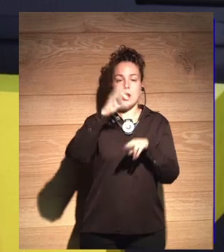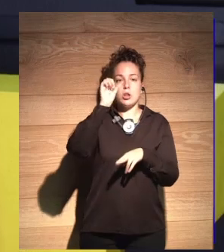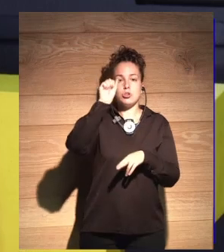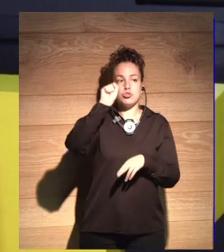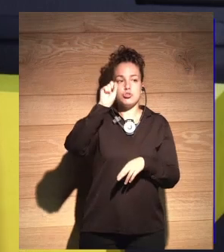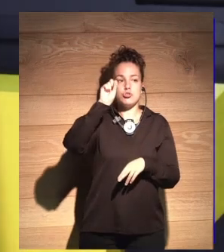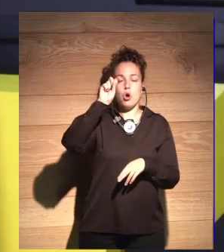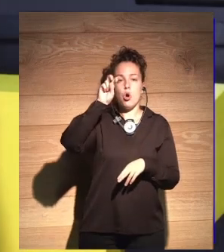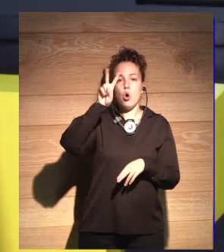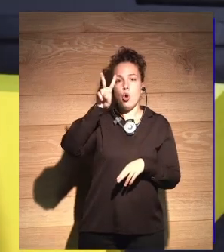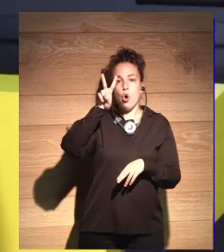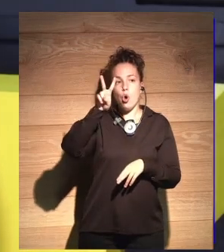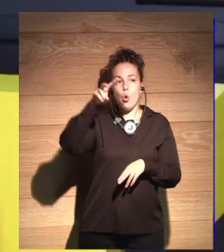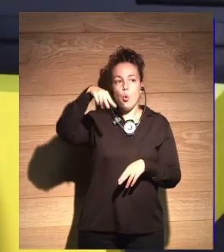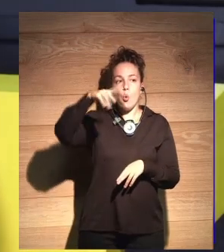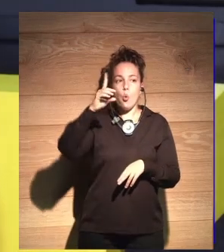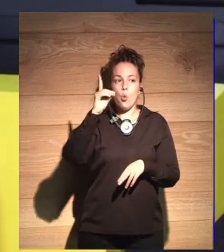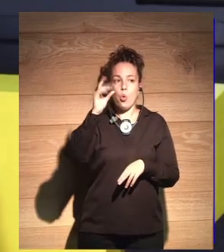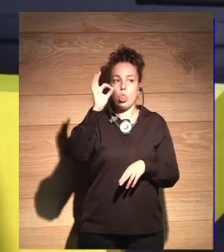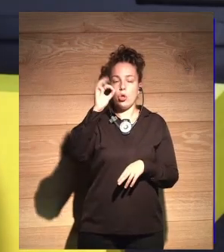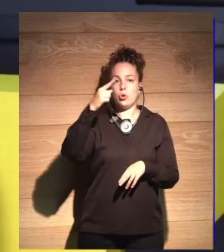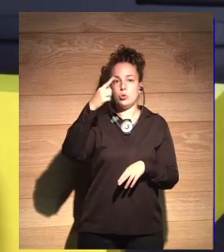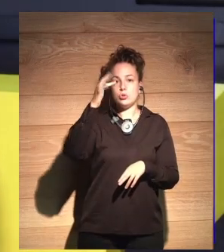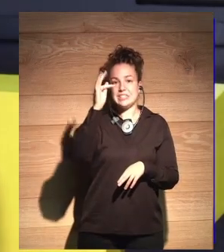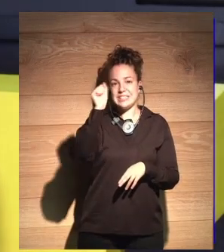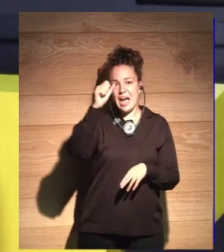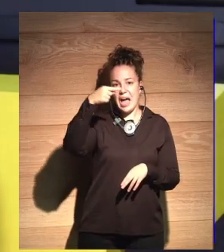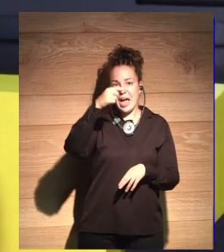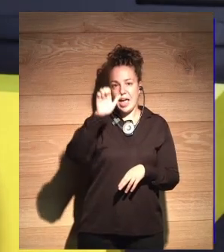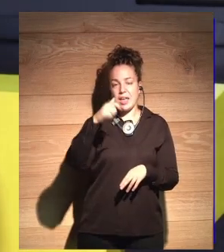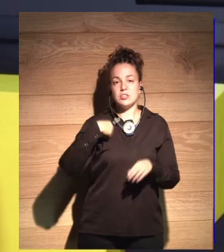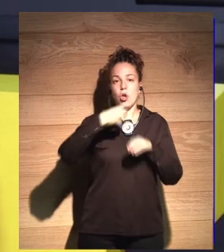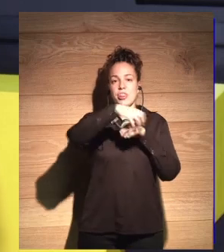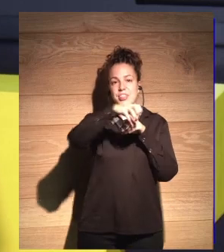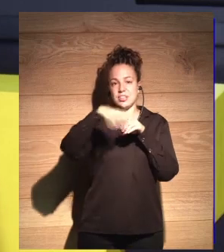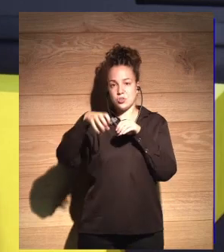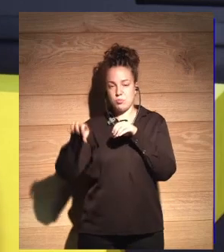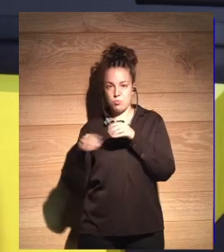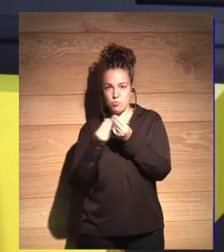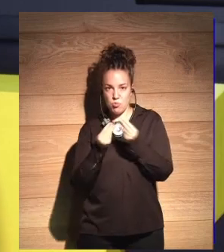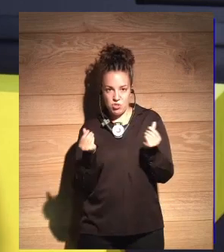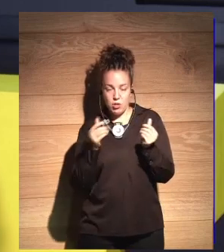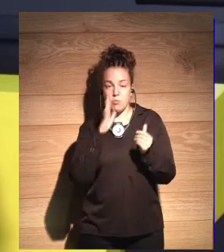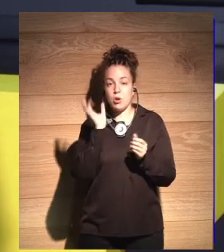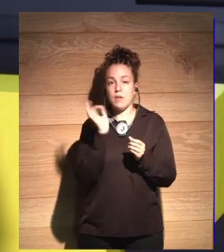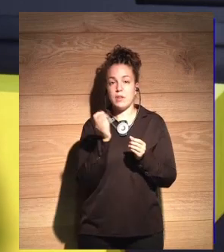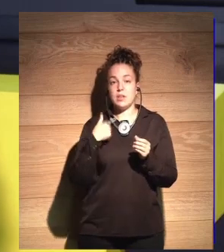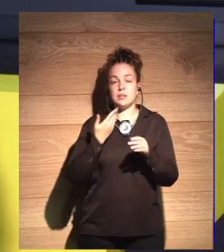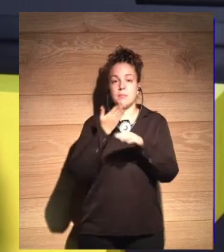mental breakdown because it's kind of like the idea behind this presentation is